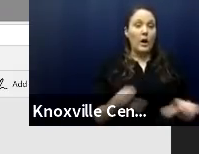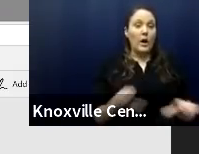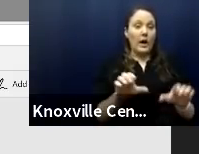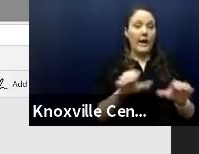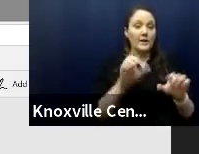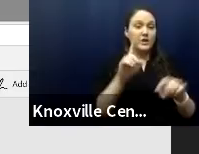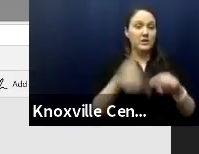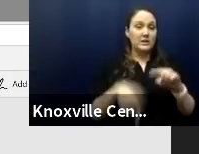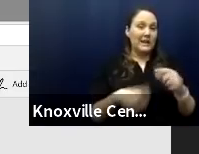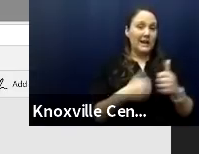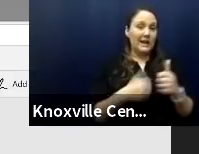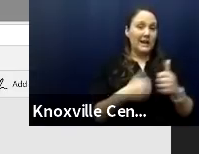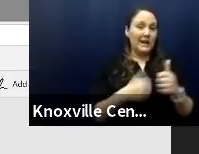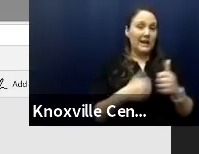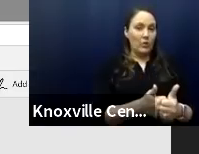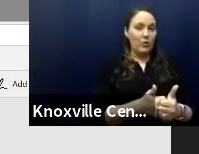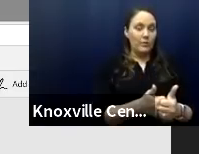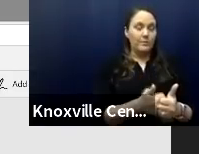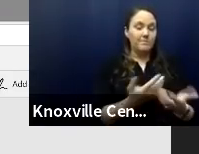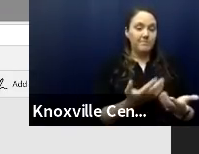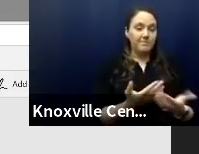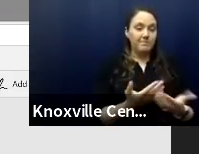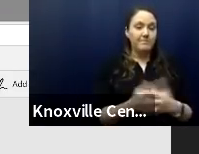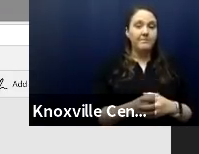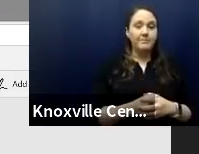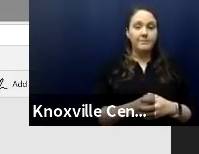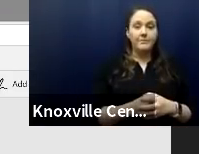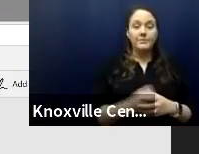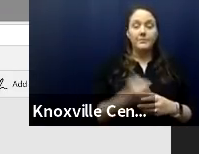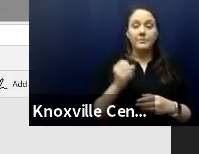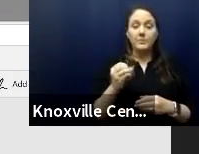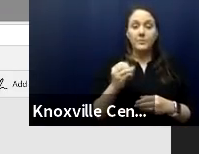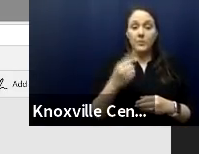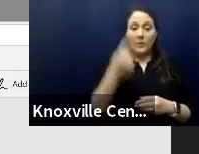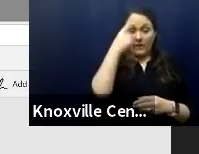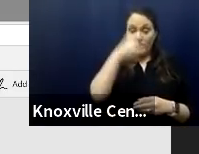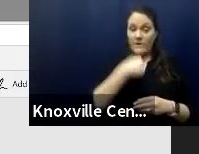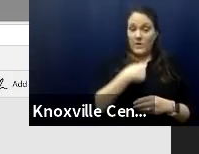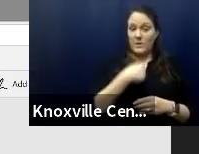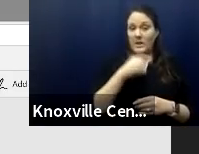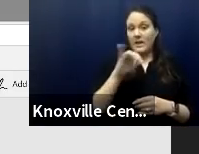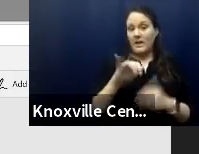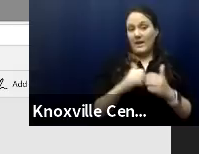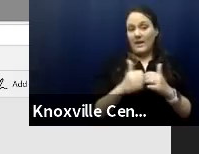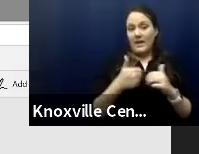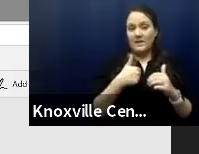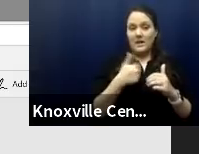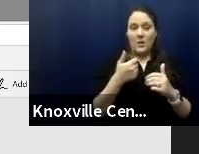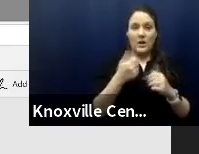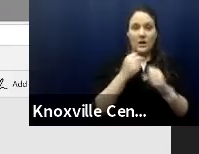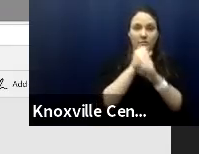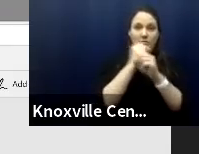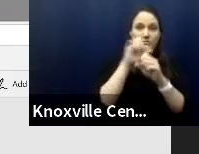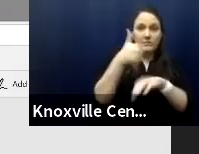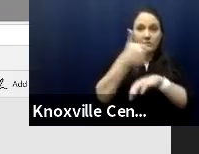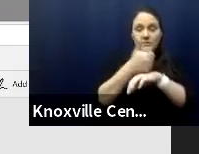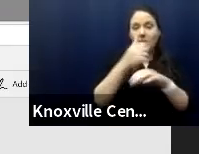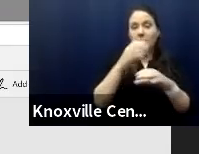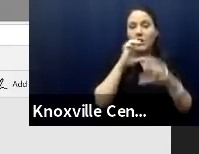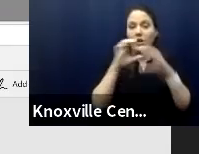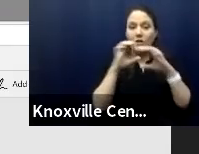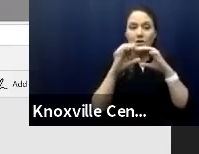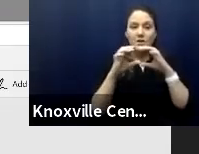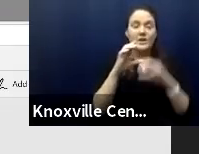followed. And so to me, that's how I frame our conversations and our approach in data, trying to